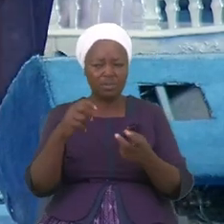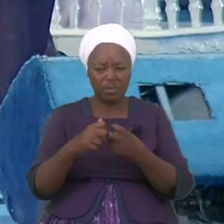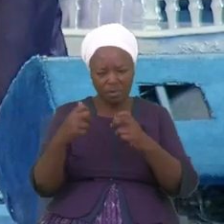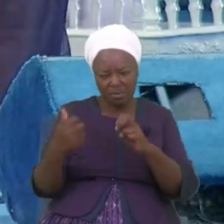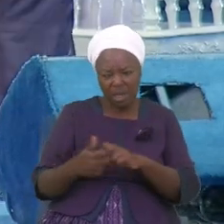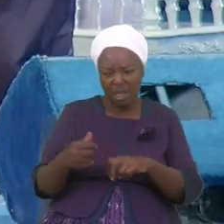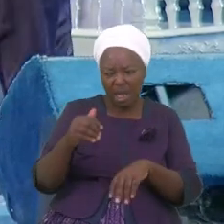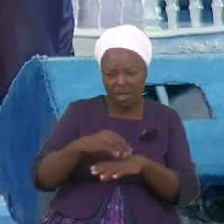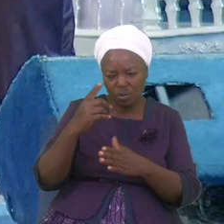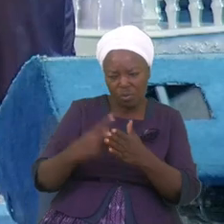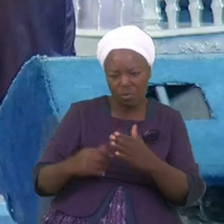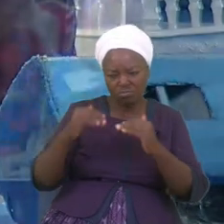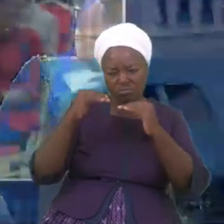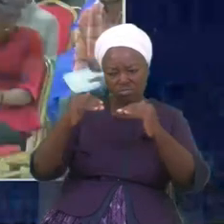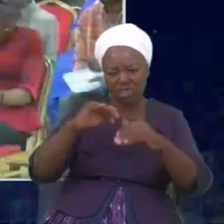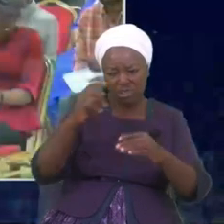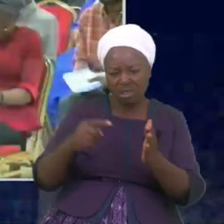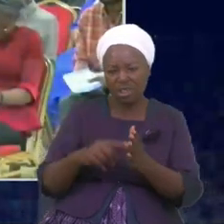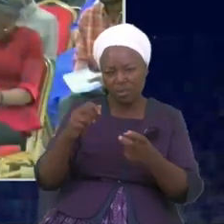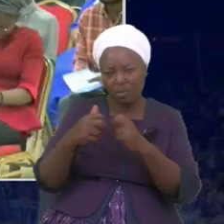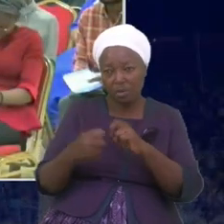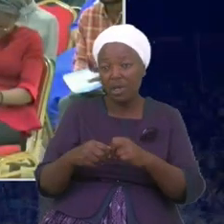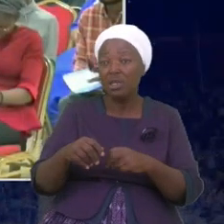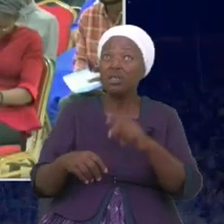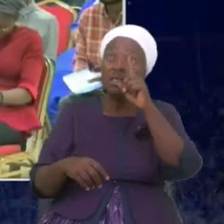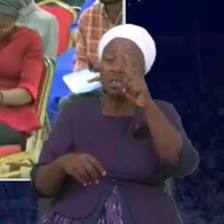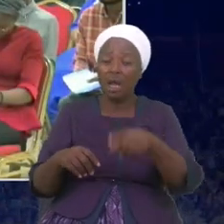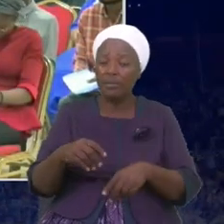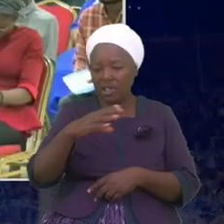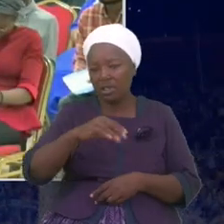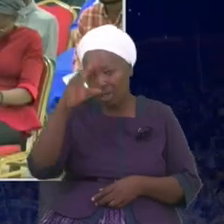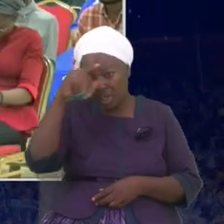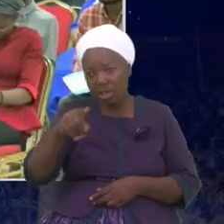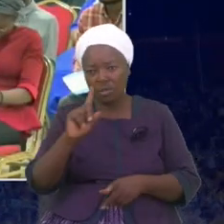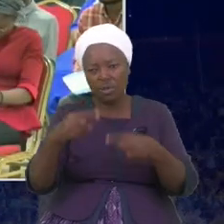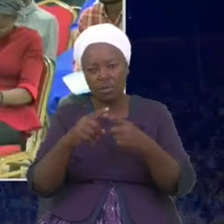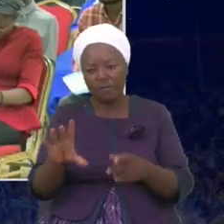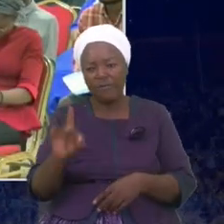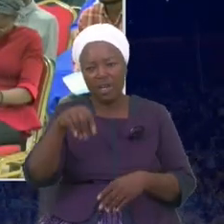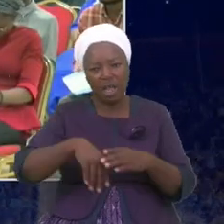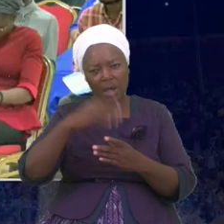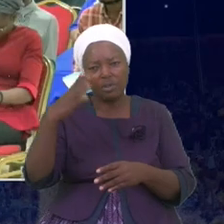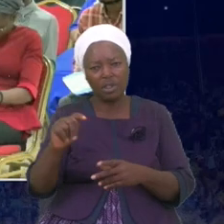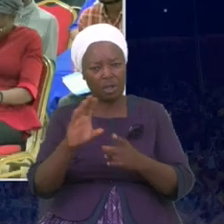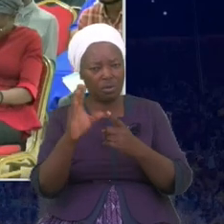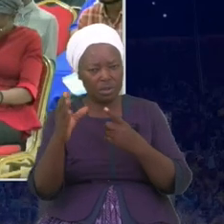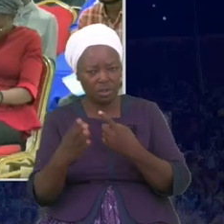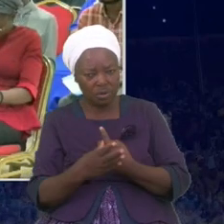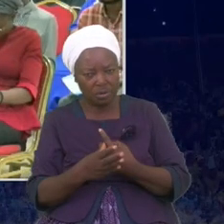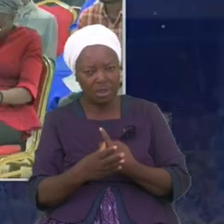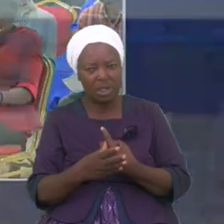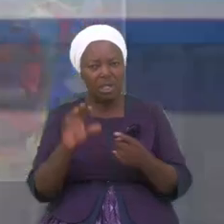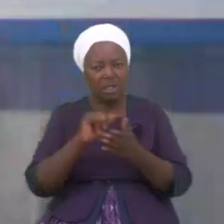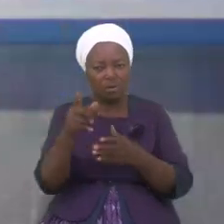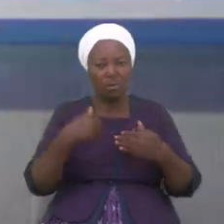what stage is this problem? It's going to find out the condition that you have